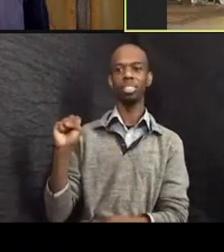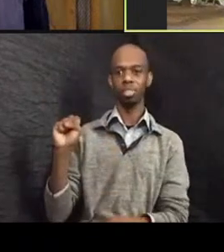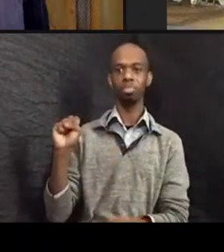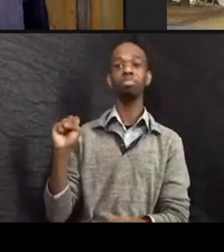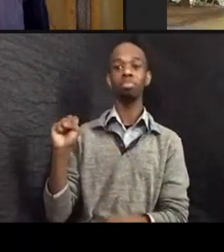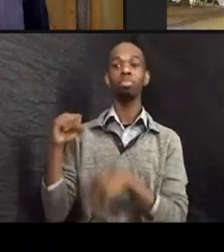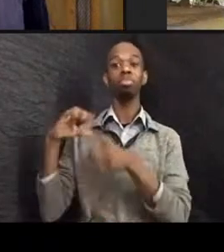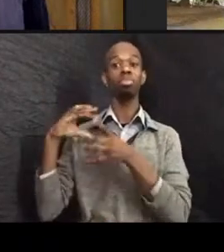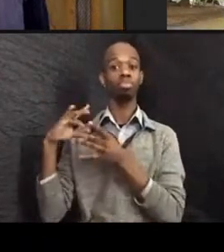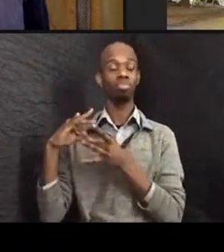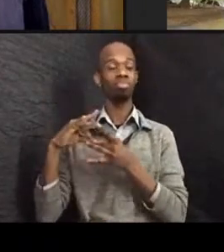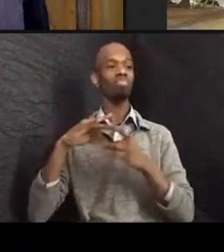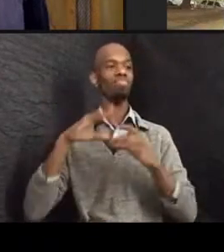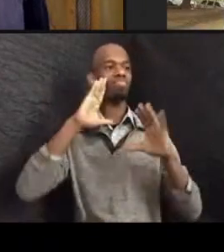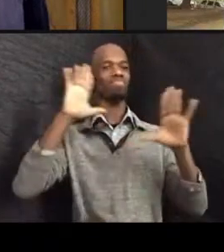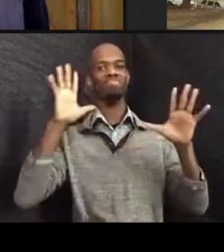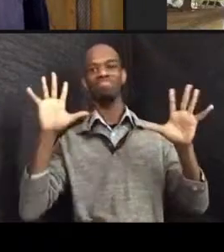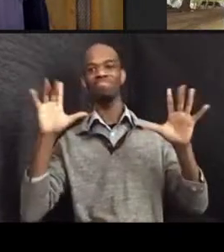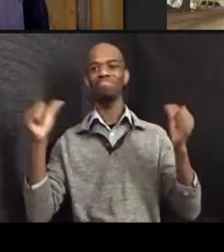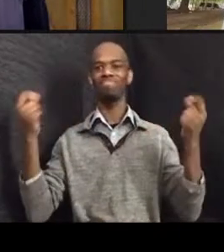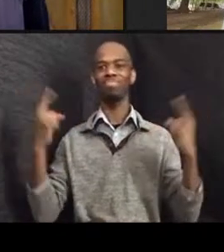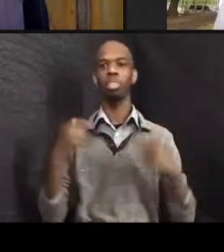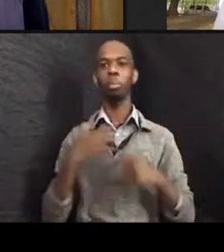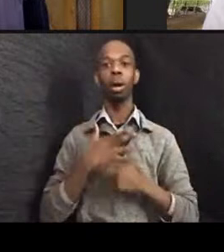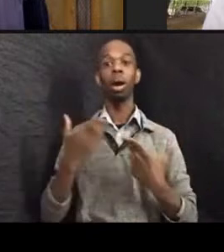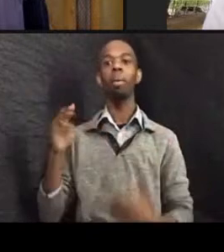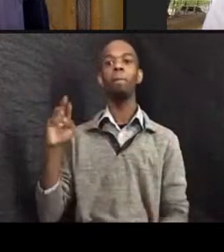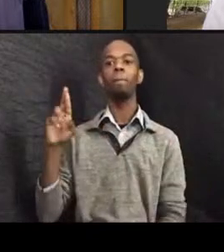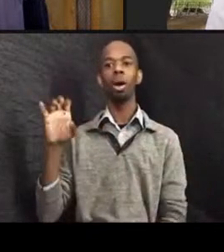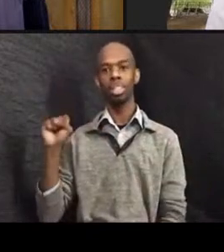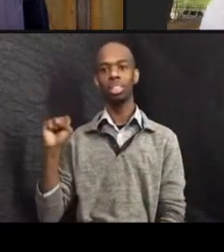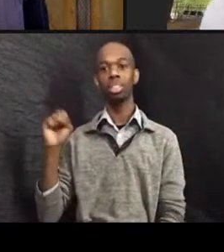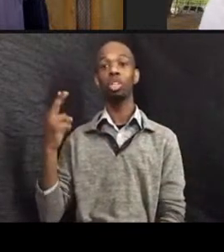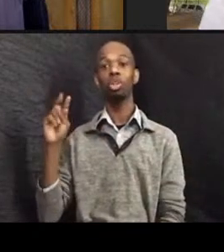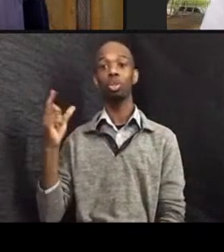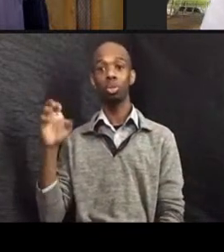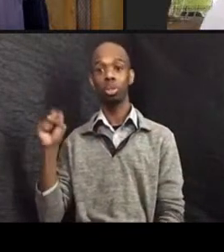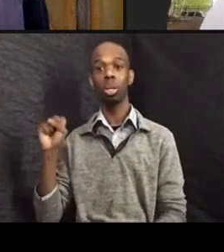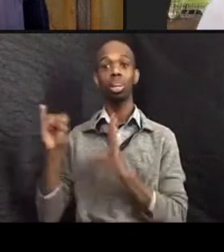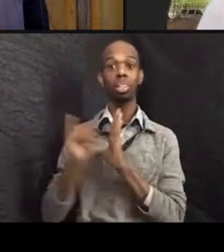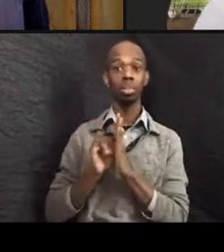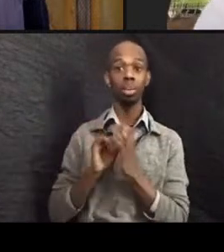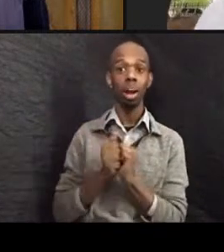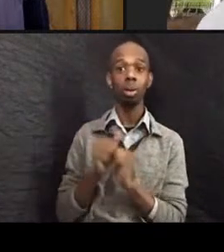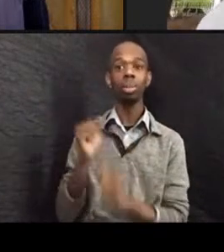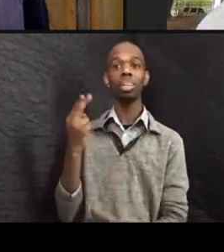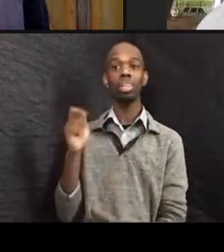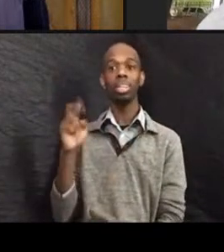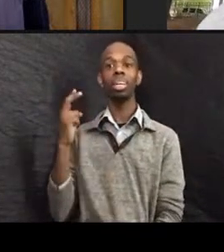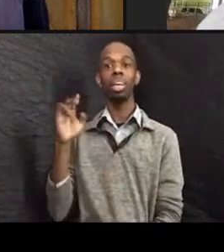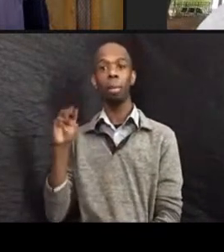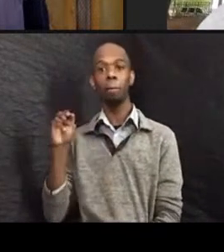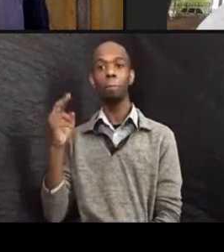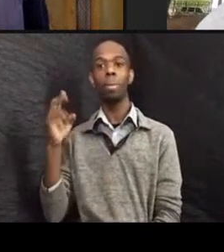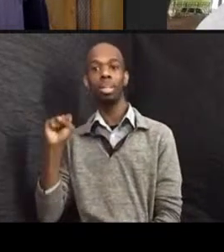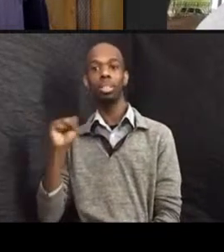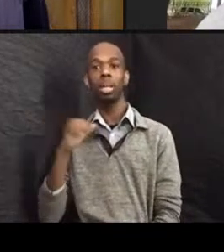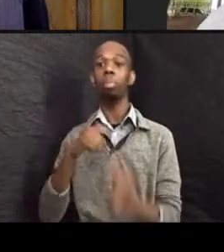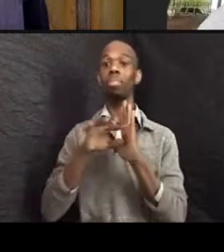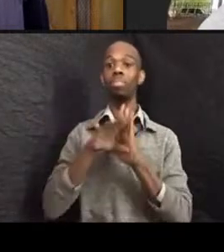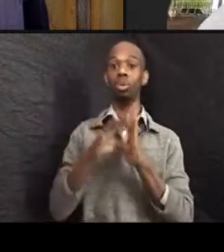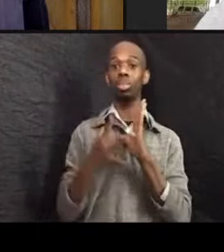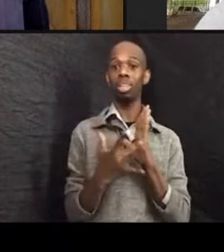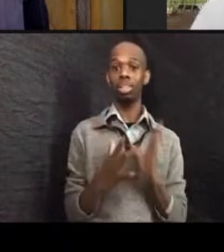Hey everyone, my name is Marcus Hughes. My pronouns are he, him, and his. I am the video technician here at Black Dance